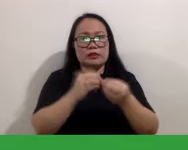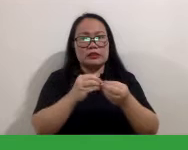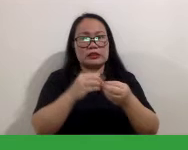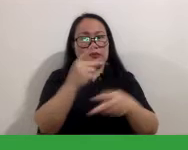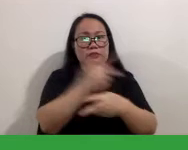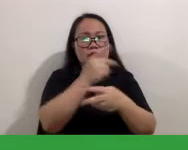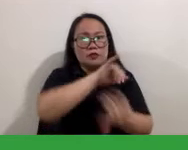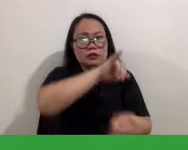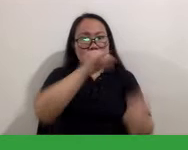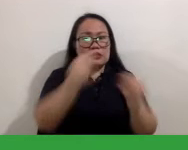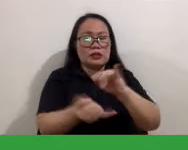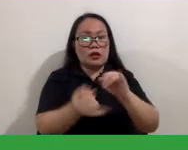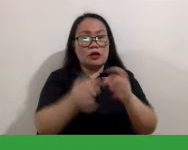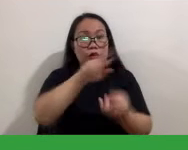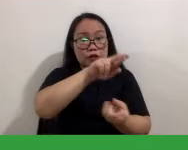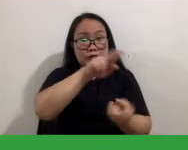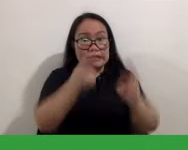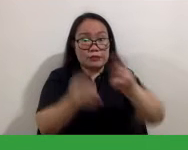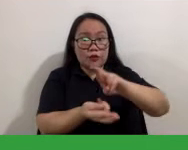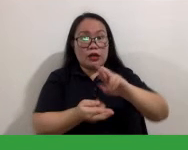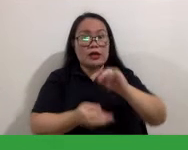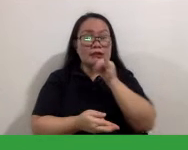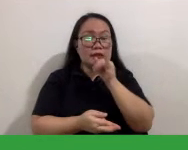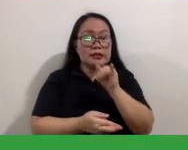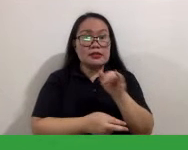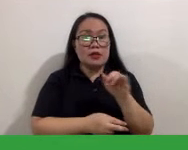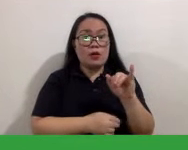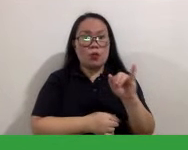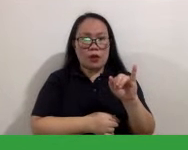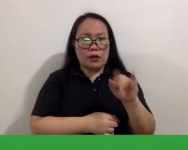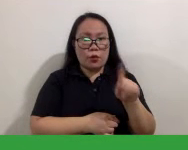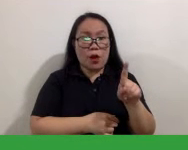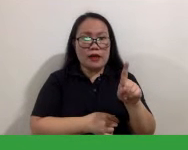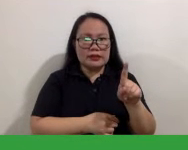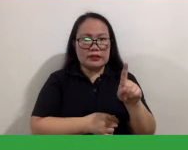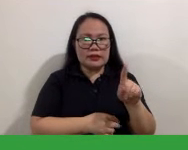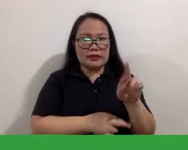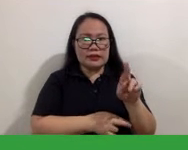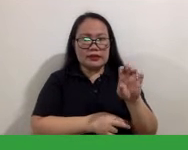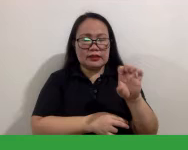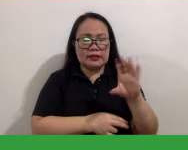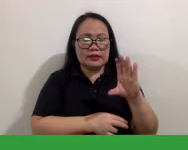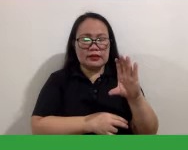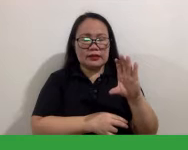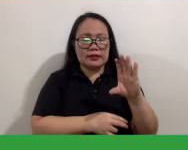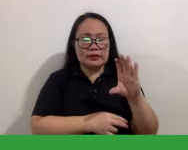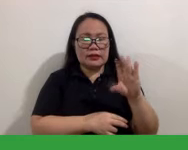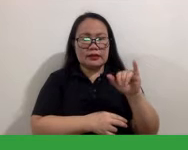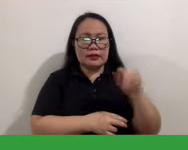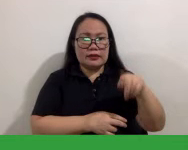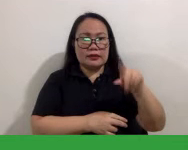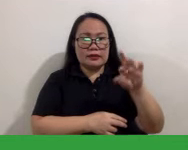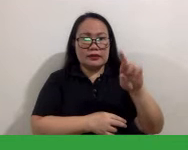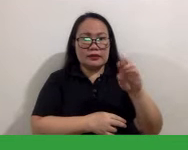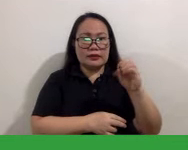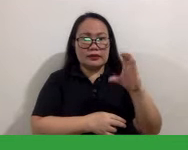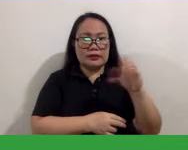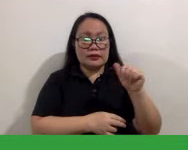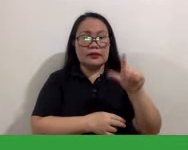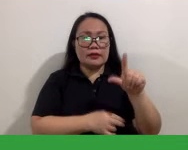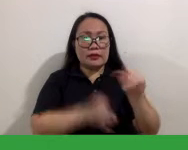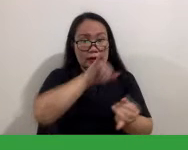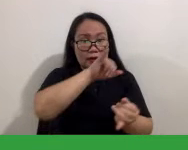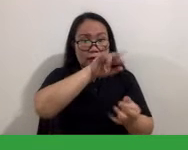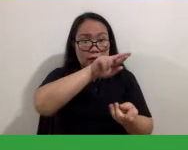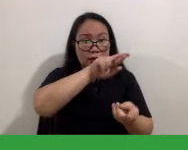number and its multiplicative inverse or reciprocal is 1. So, this time, we are referring to multiplication since the